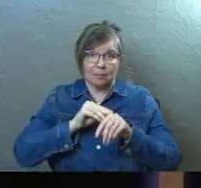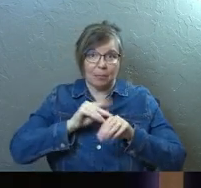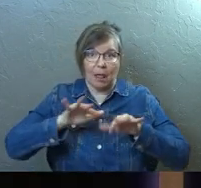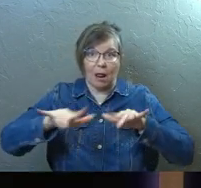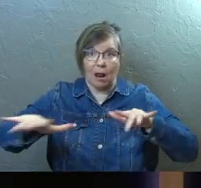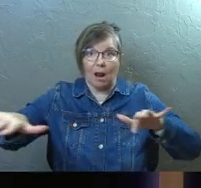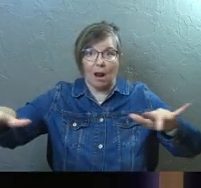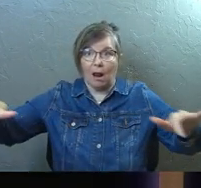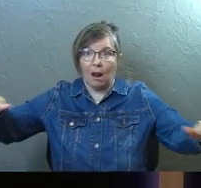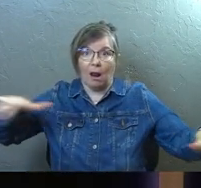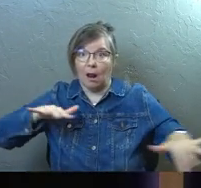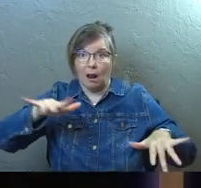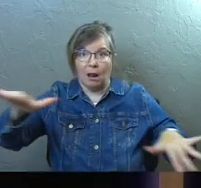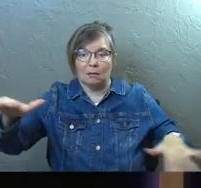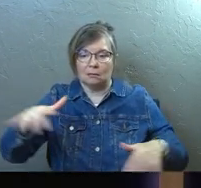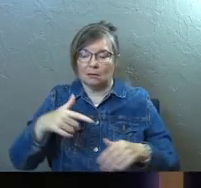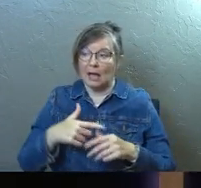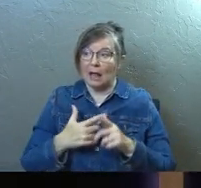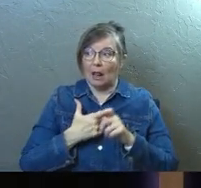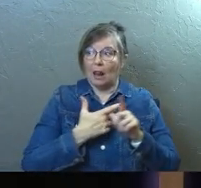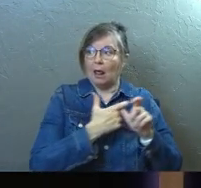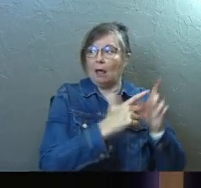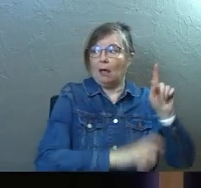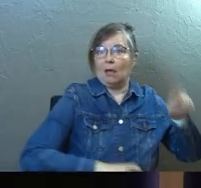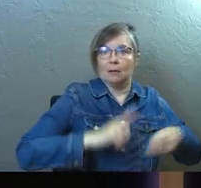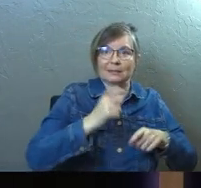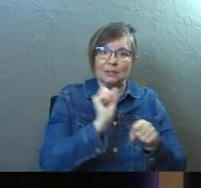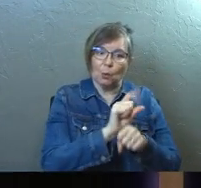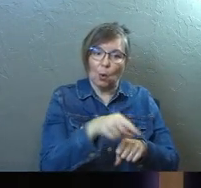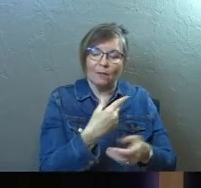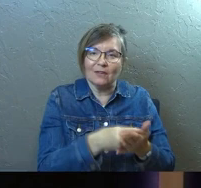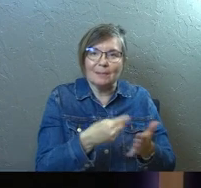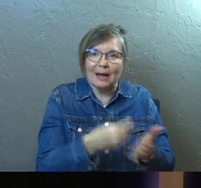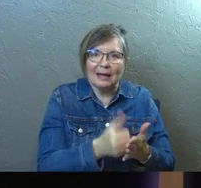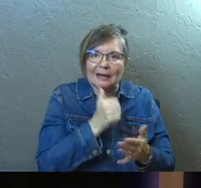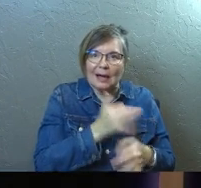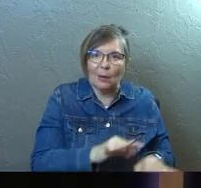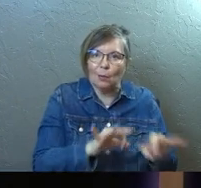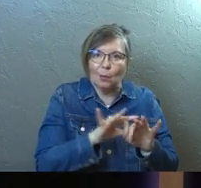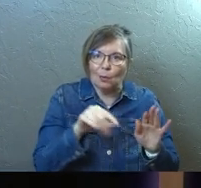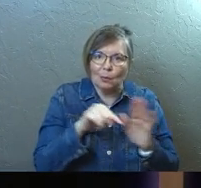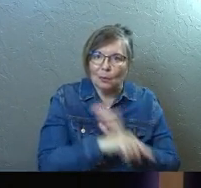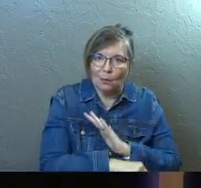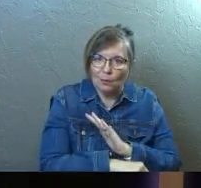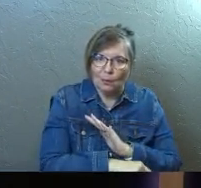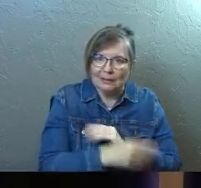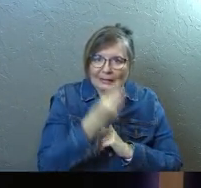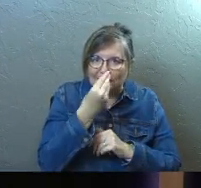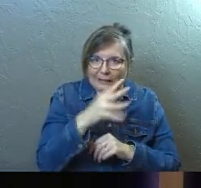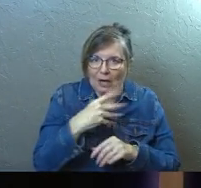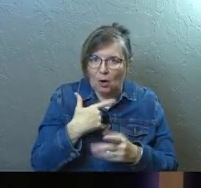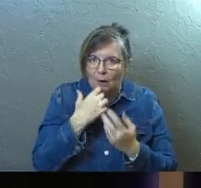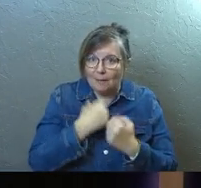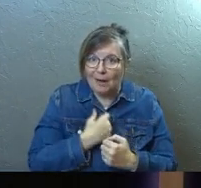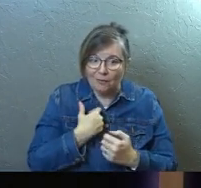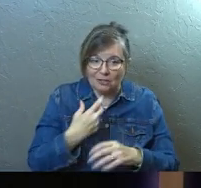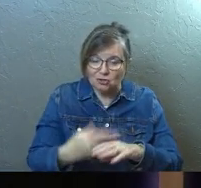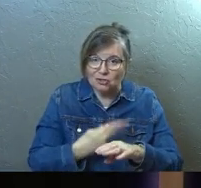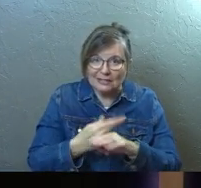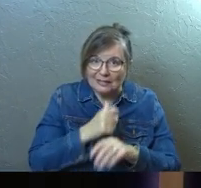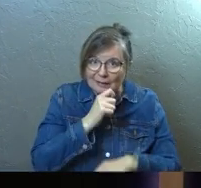The hired hand runs away because he's working only for the money and doesn't really care about the sheep.